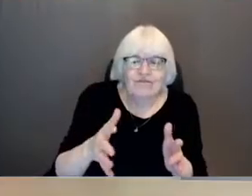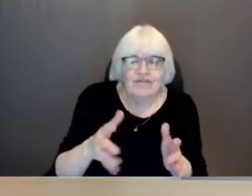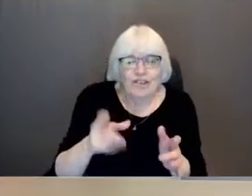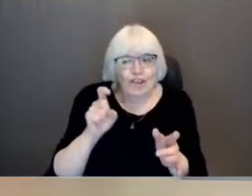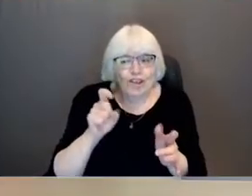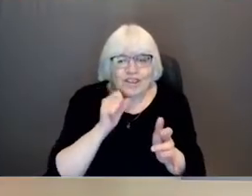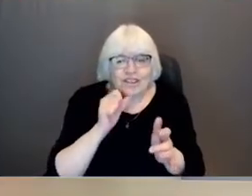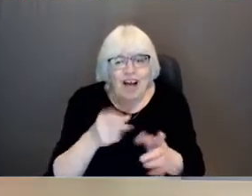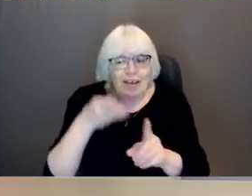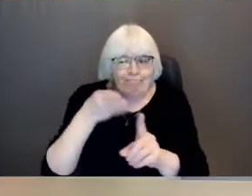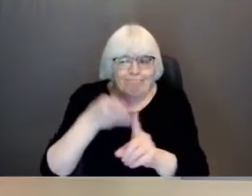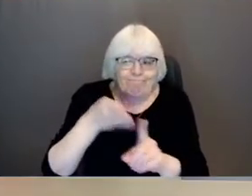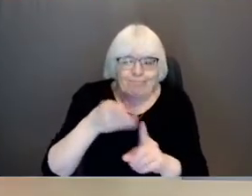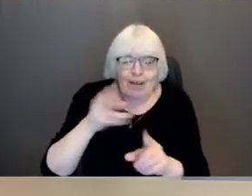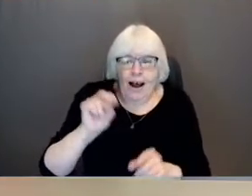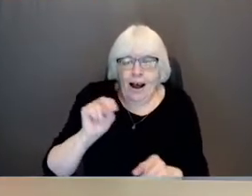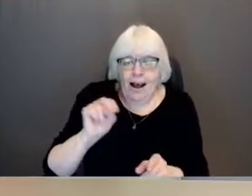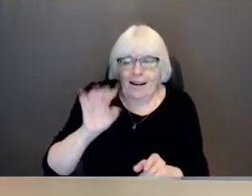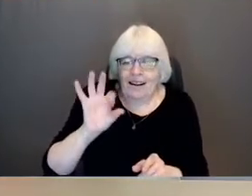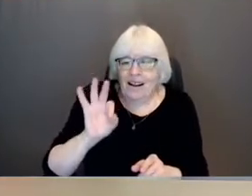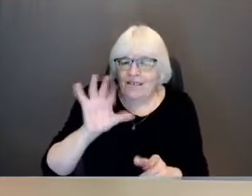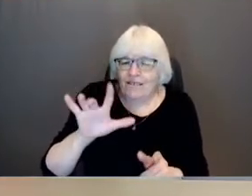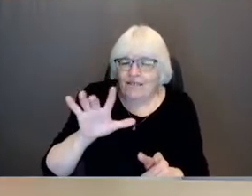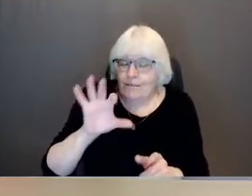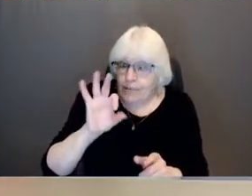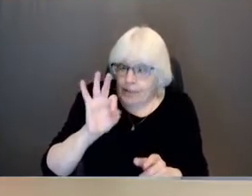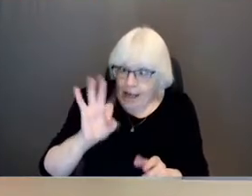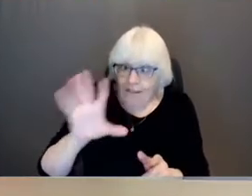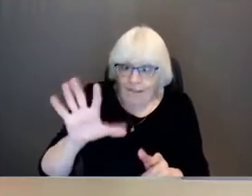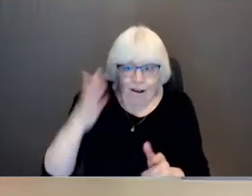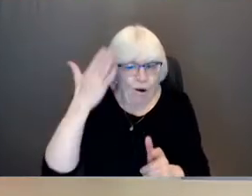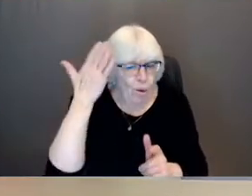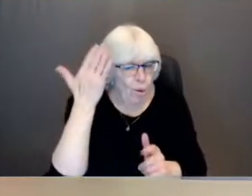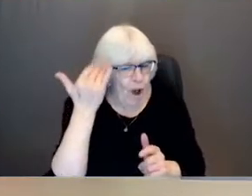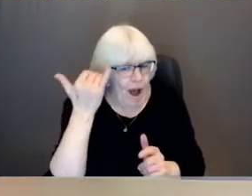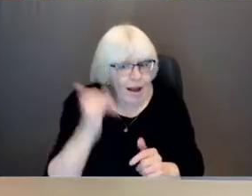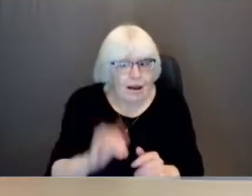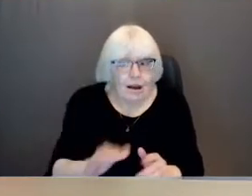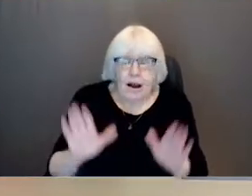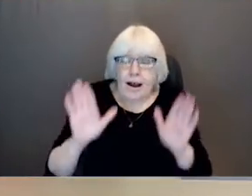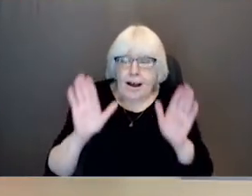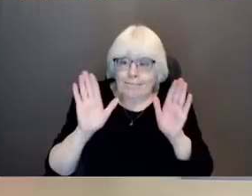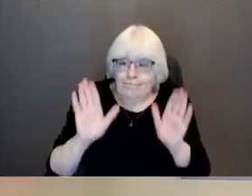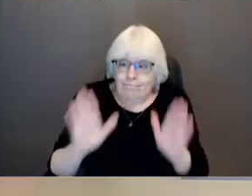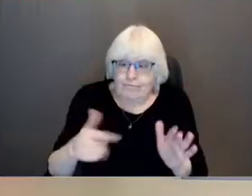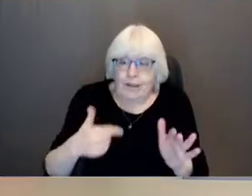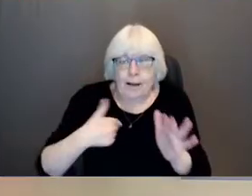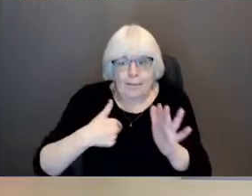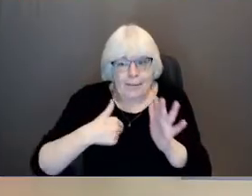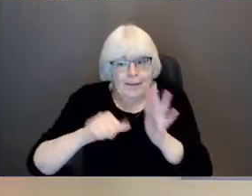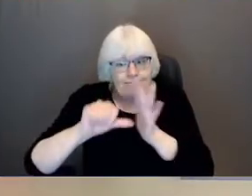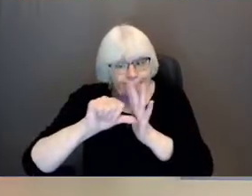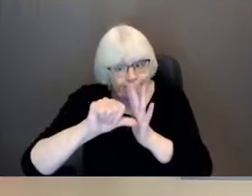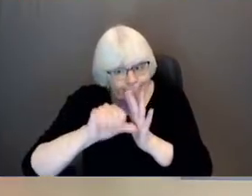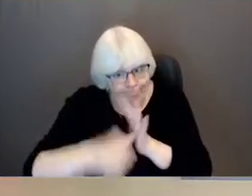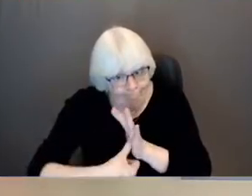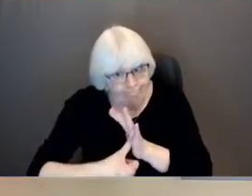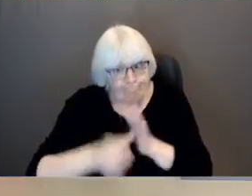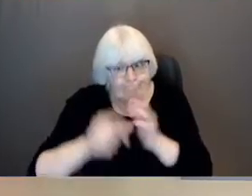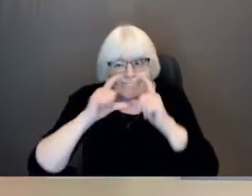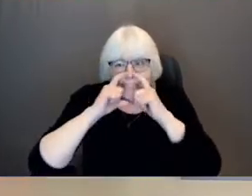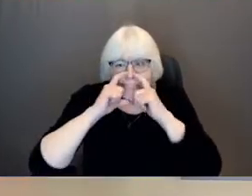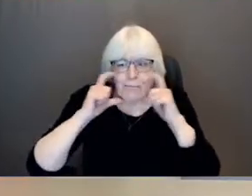the important part is that we were wearing masks when we're within 6 feet of people that you don't